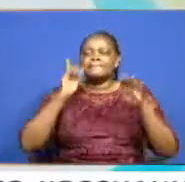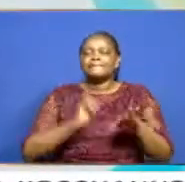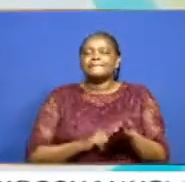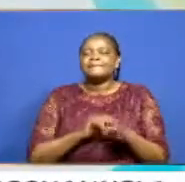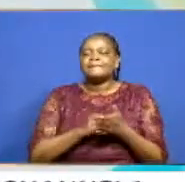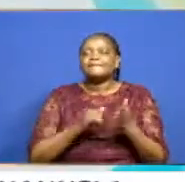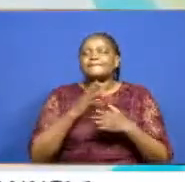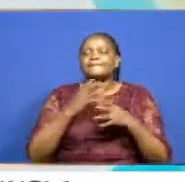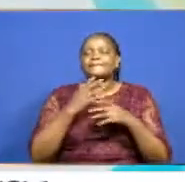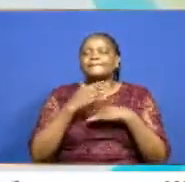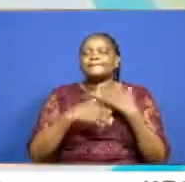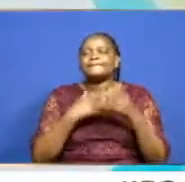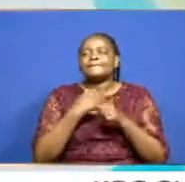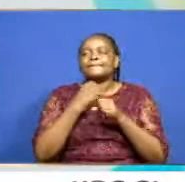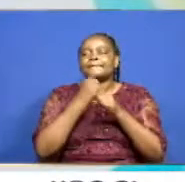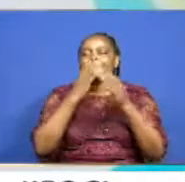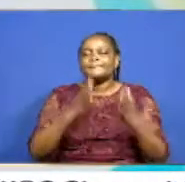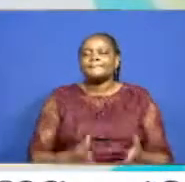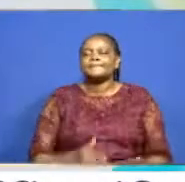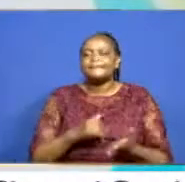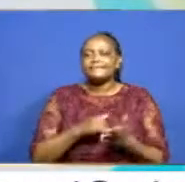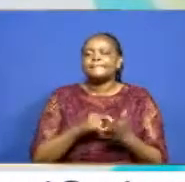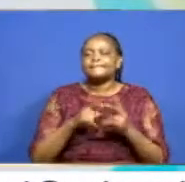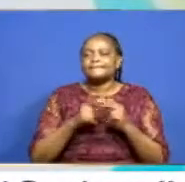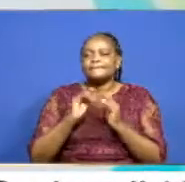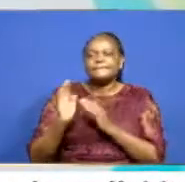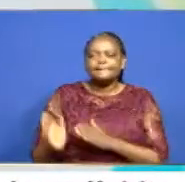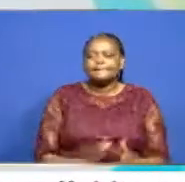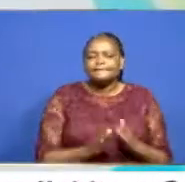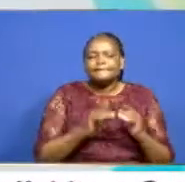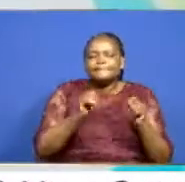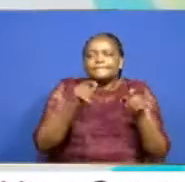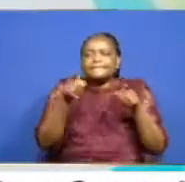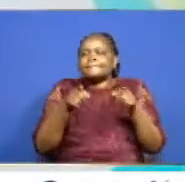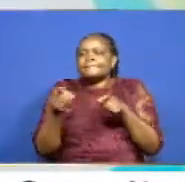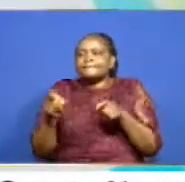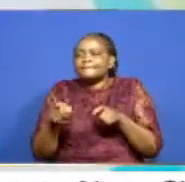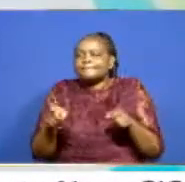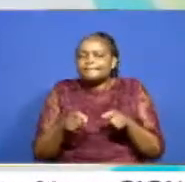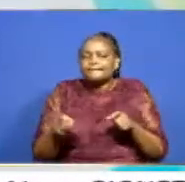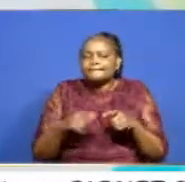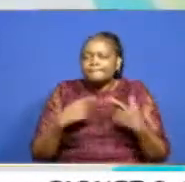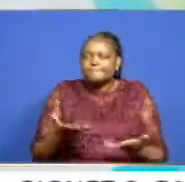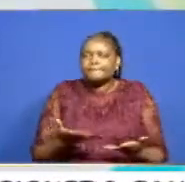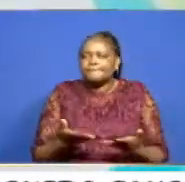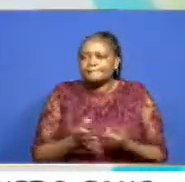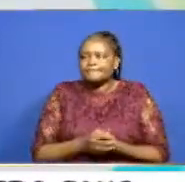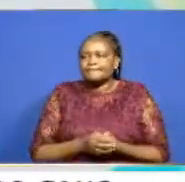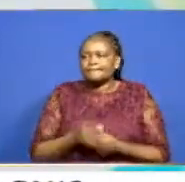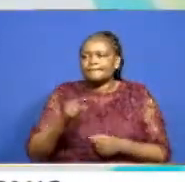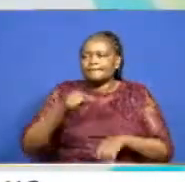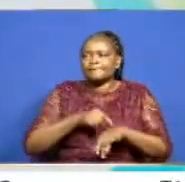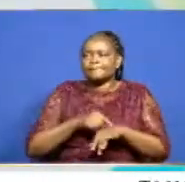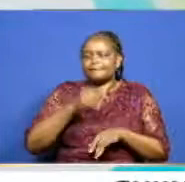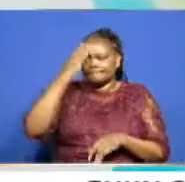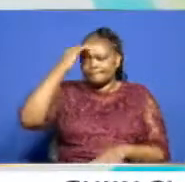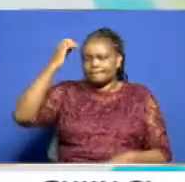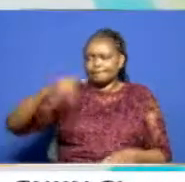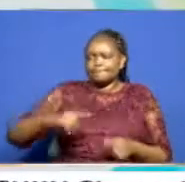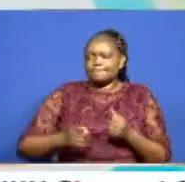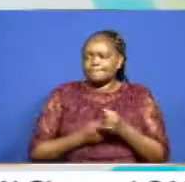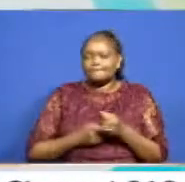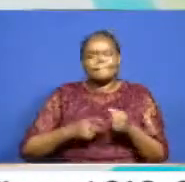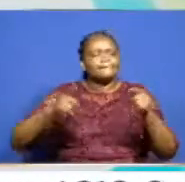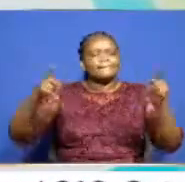involved to start planning on how they are going to manage the numbers that we have. This is the time, because 6 months is not a lot of time.